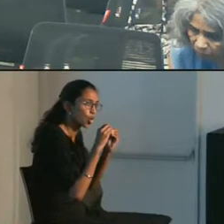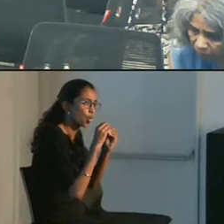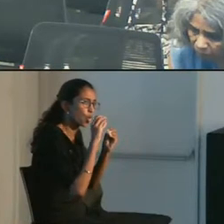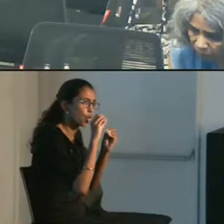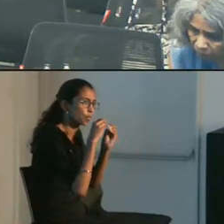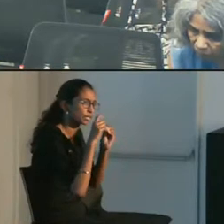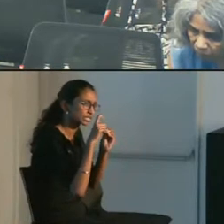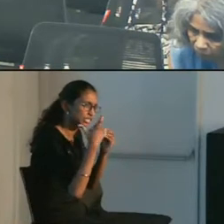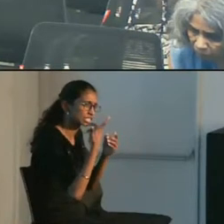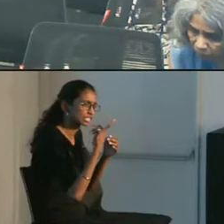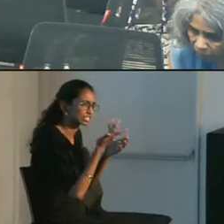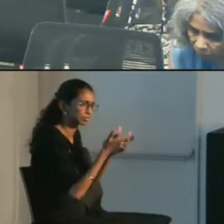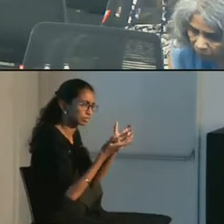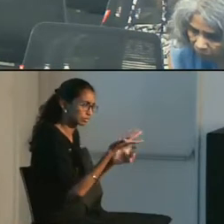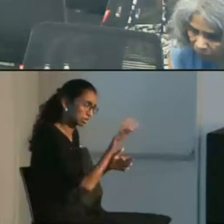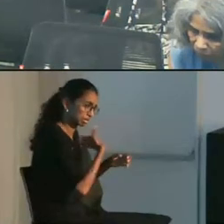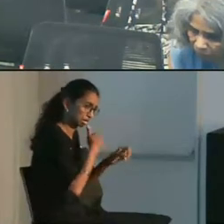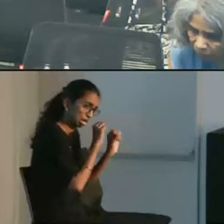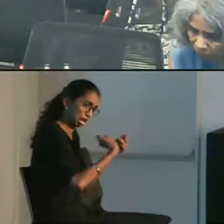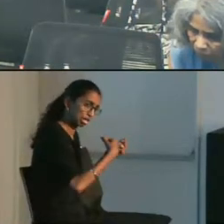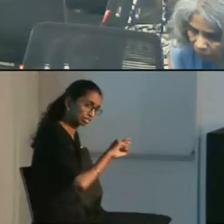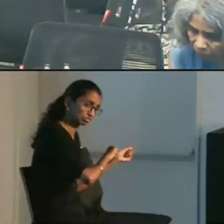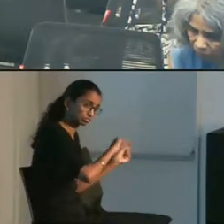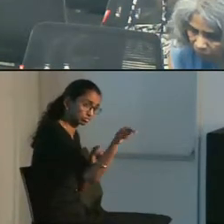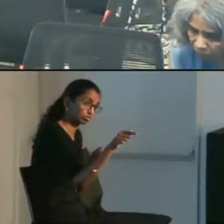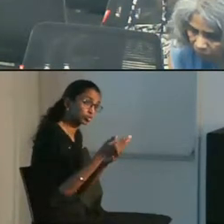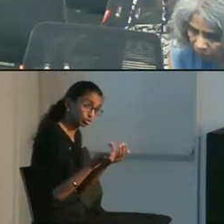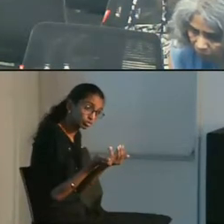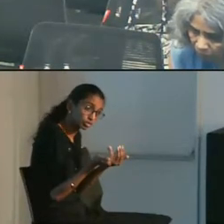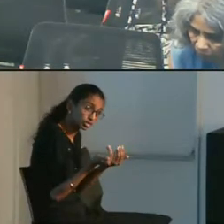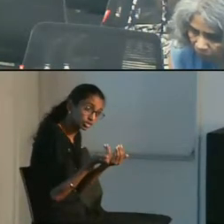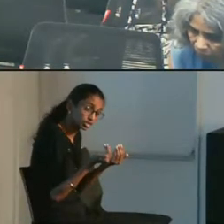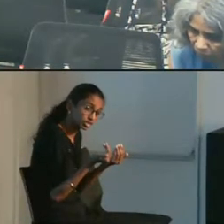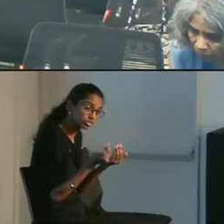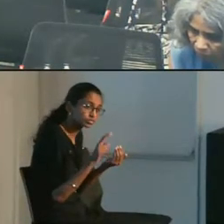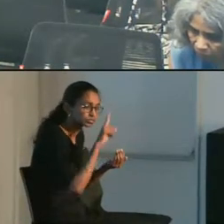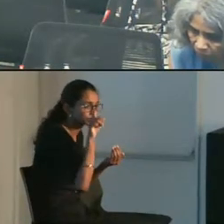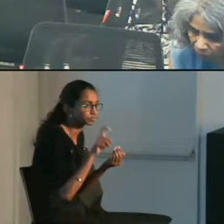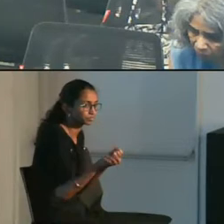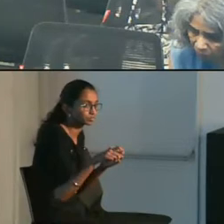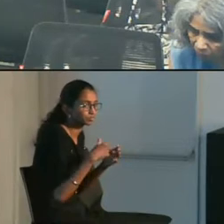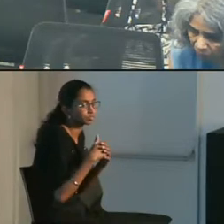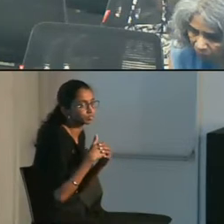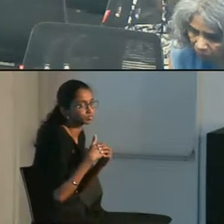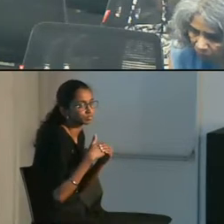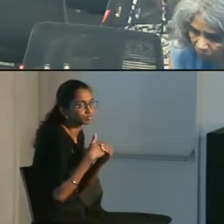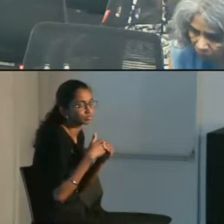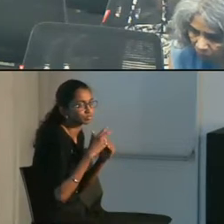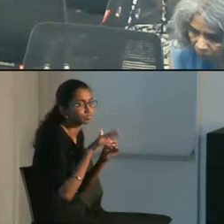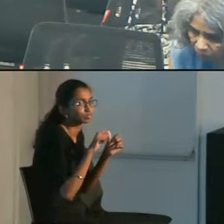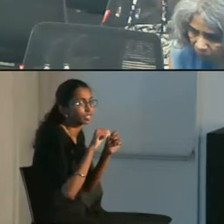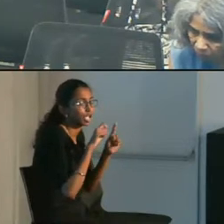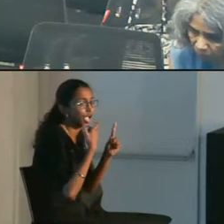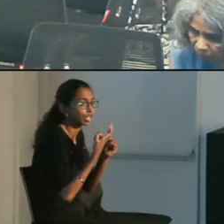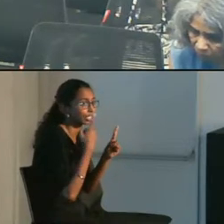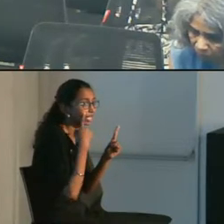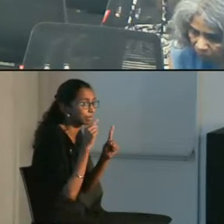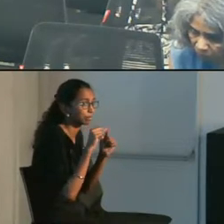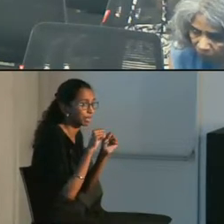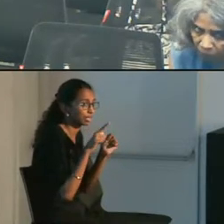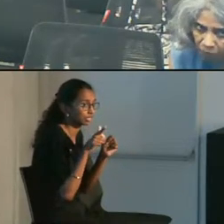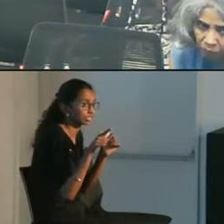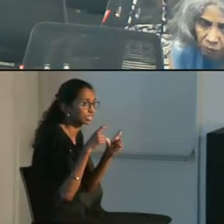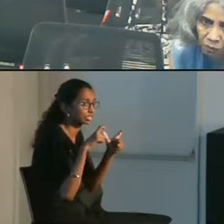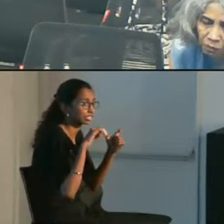Can we really do this movement? Can we take it there? That's part one. The same, I think, when talking about sexual violence,